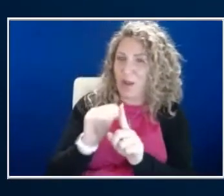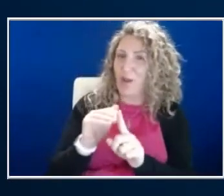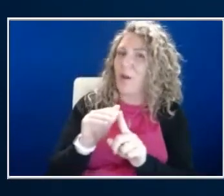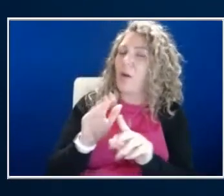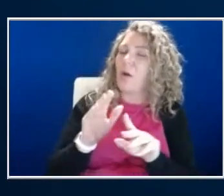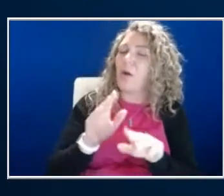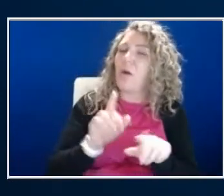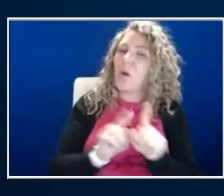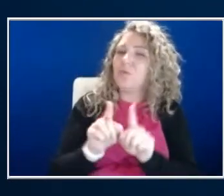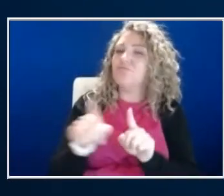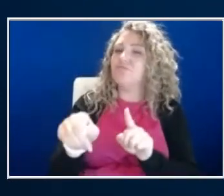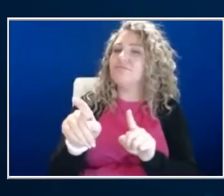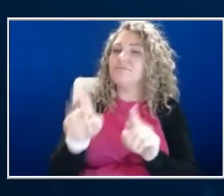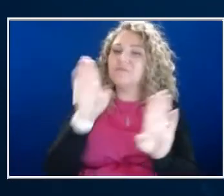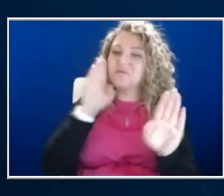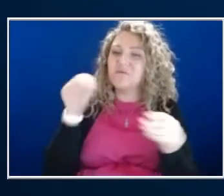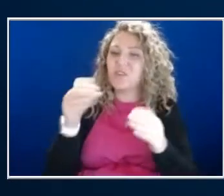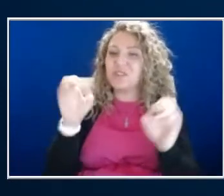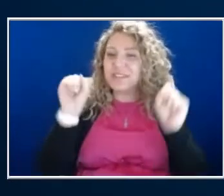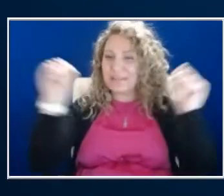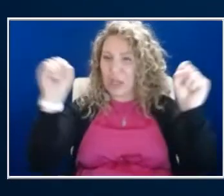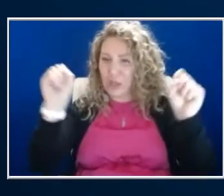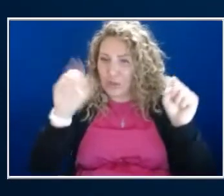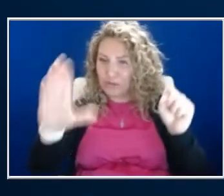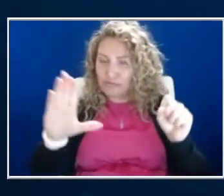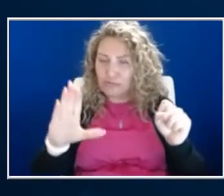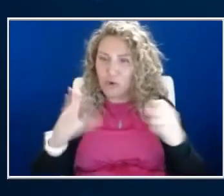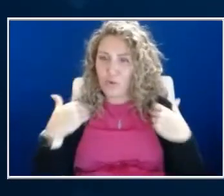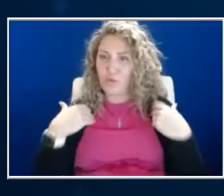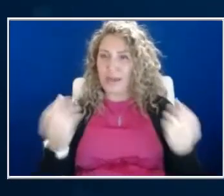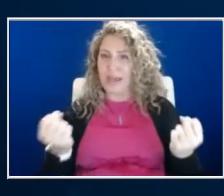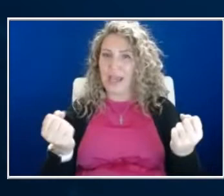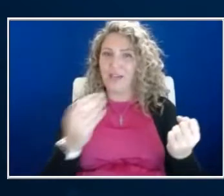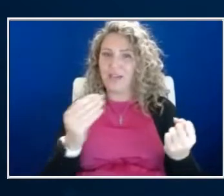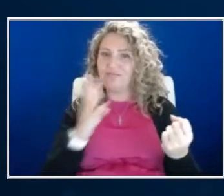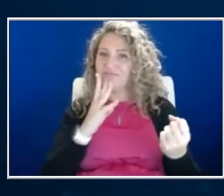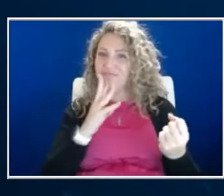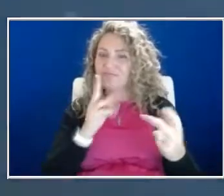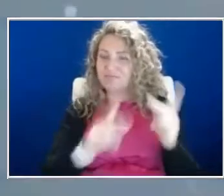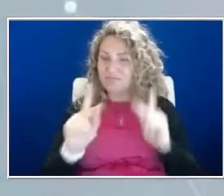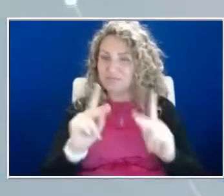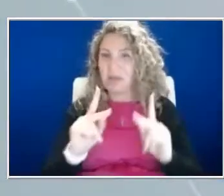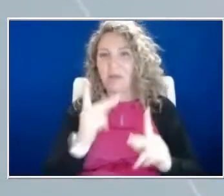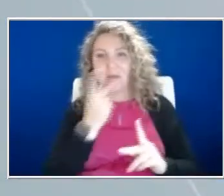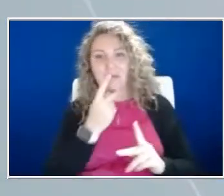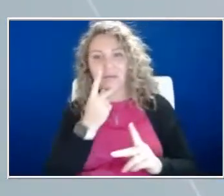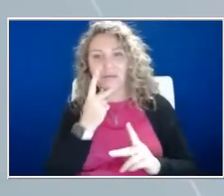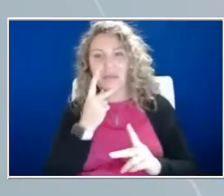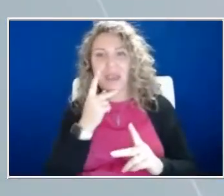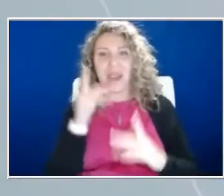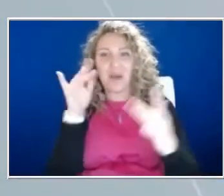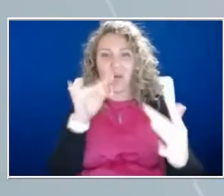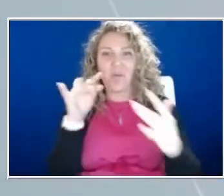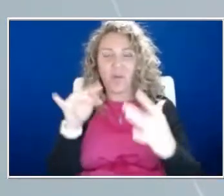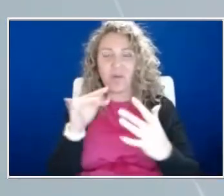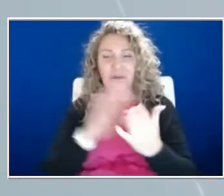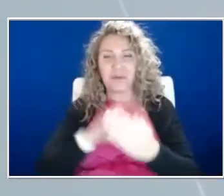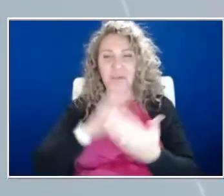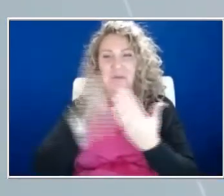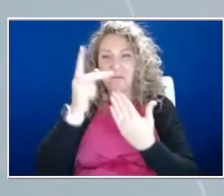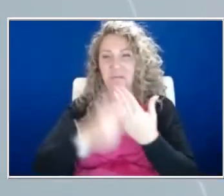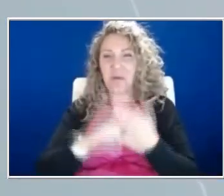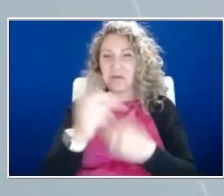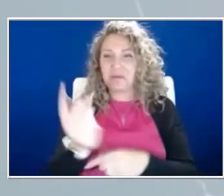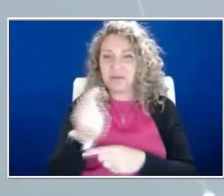on exercise as part of your recovery. We talked to members of the Pink Warriors. They were on our program on Tuesday. And you joined